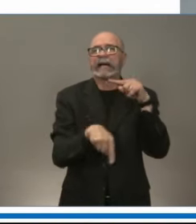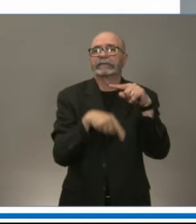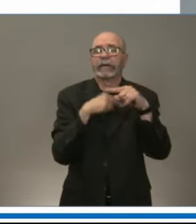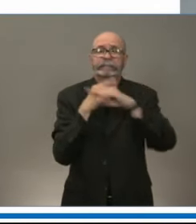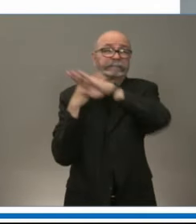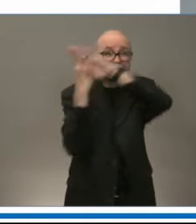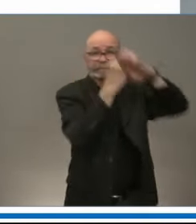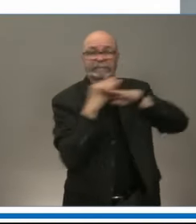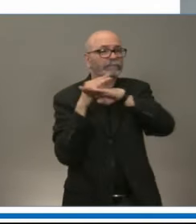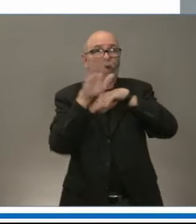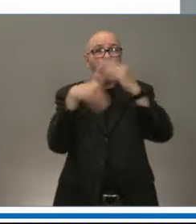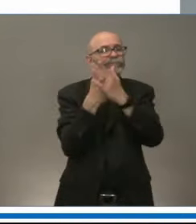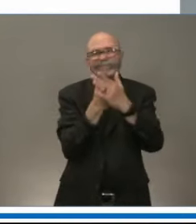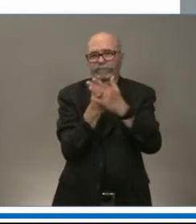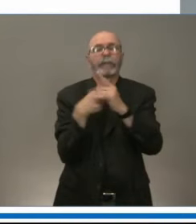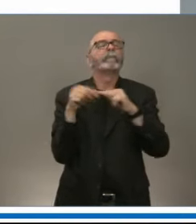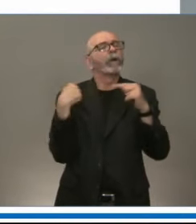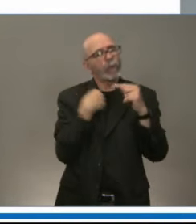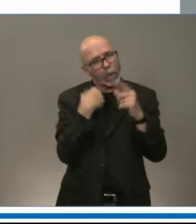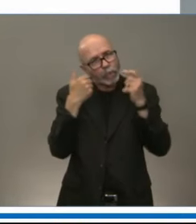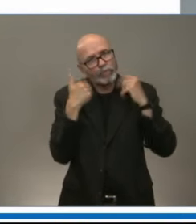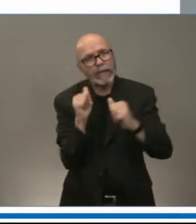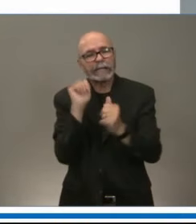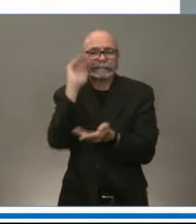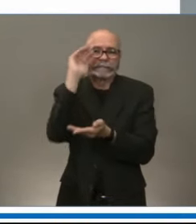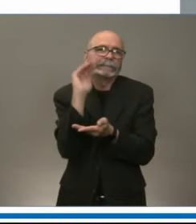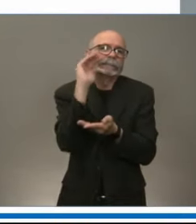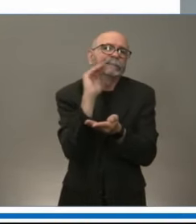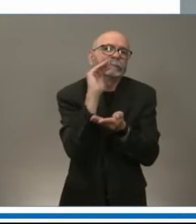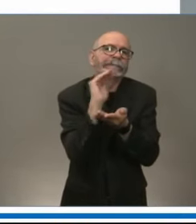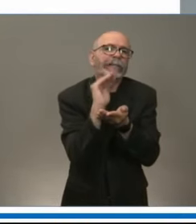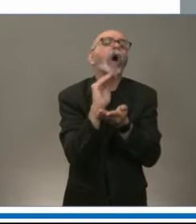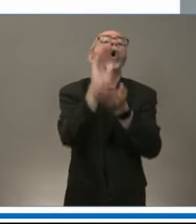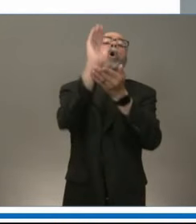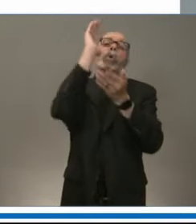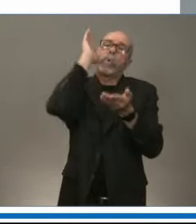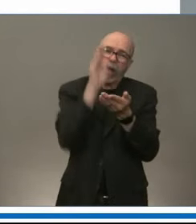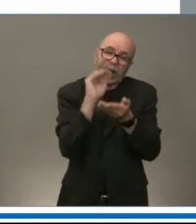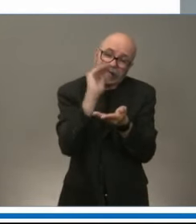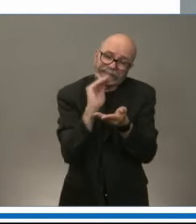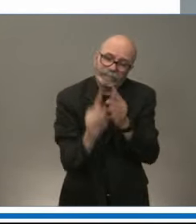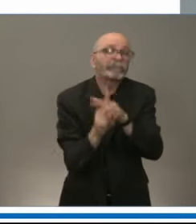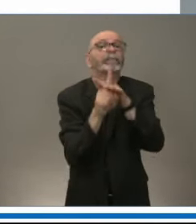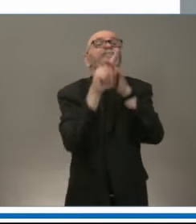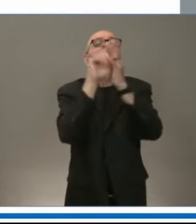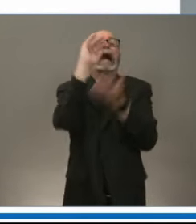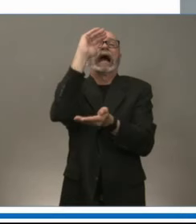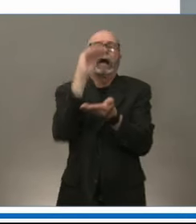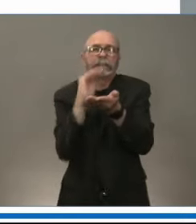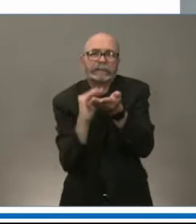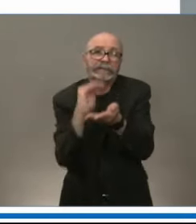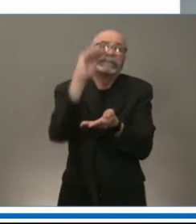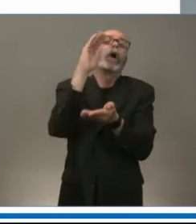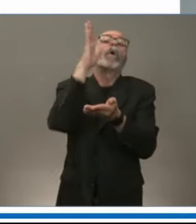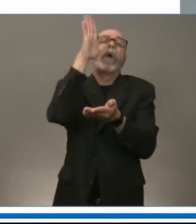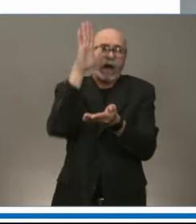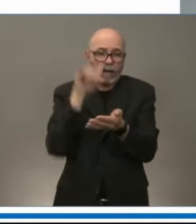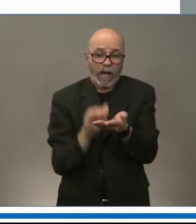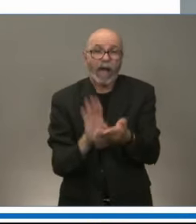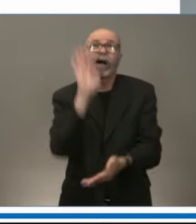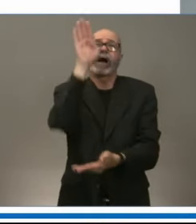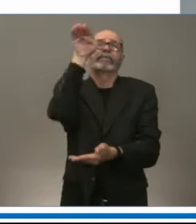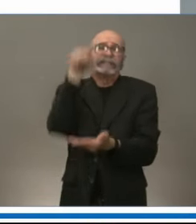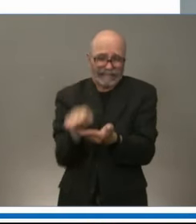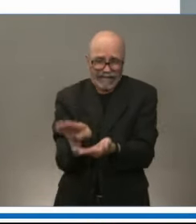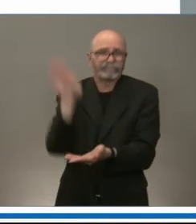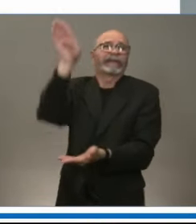cases we get. We are going to get more cases, and we are going to get some level of a spike. How big that spike is, as I've said earlier